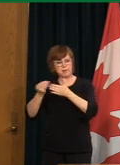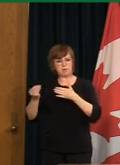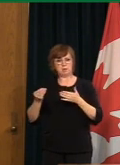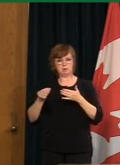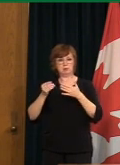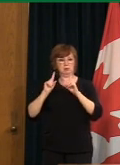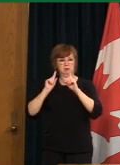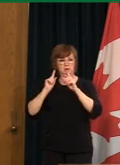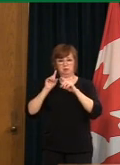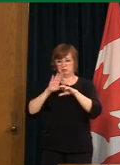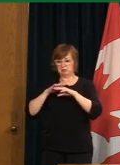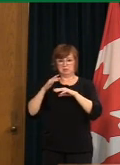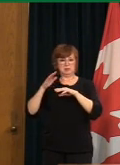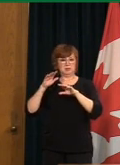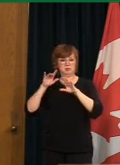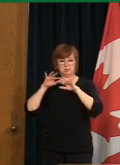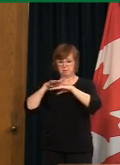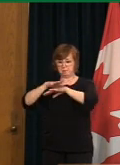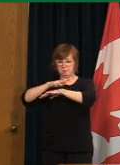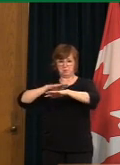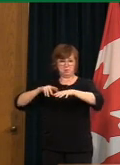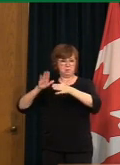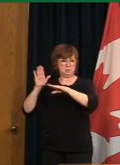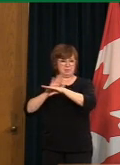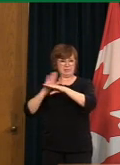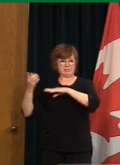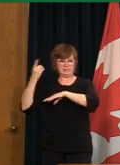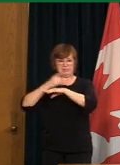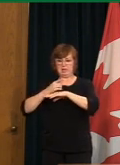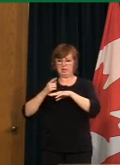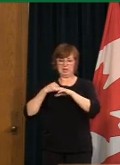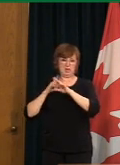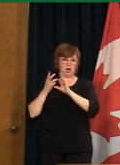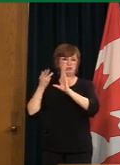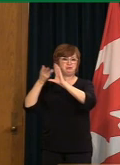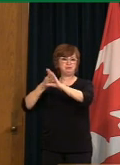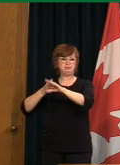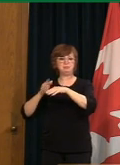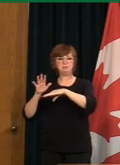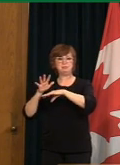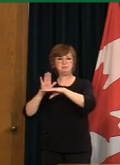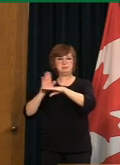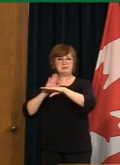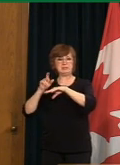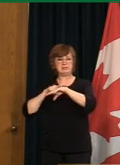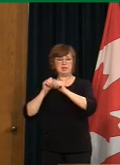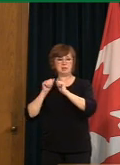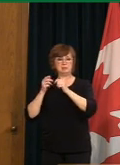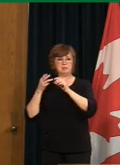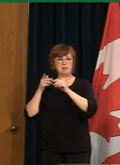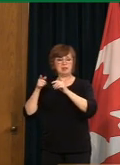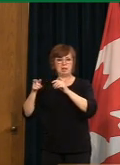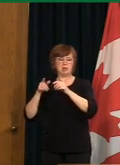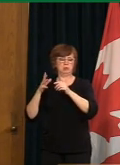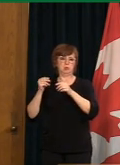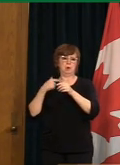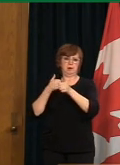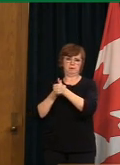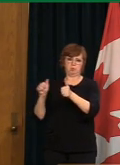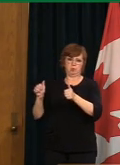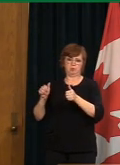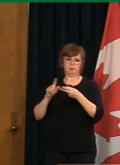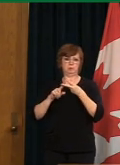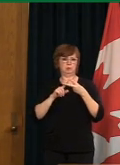maybe post on the website times that are less busy so that people don't have to wait outside for too long. And once you're inside, we need to space things